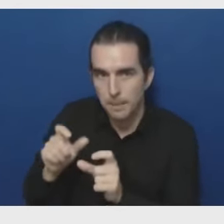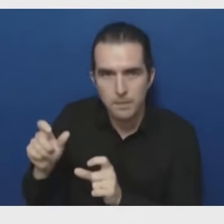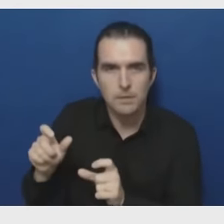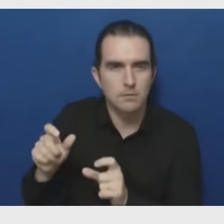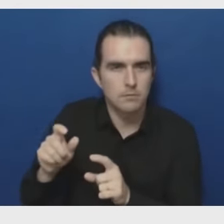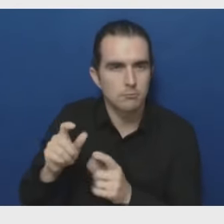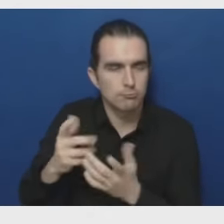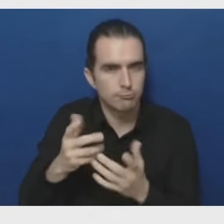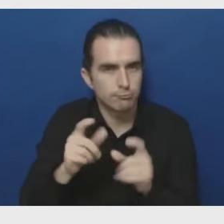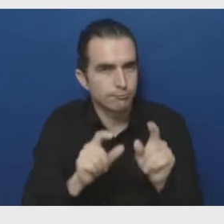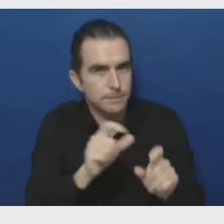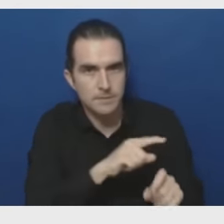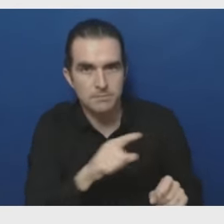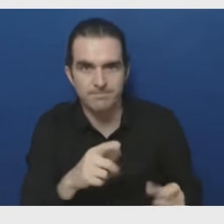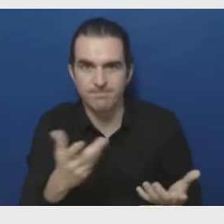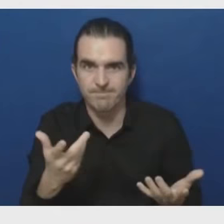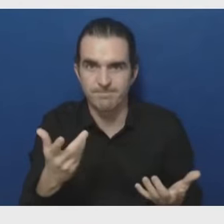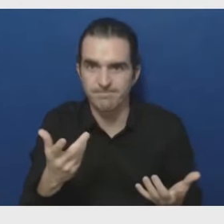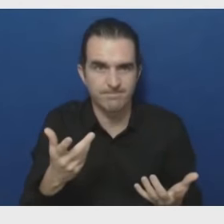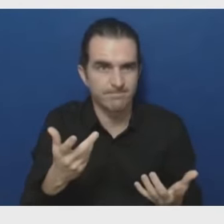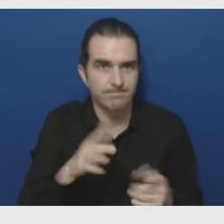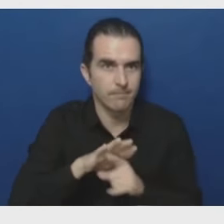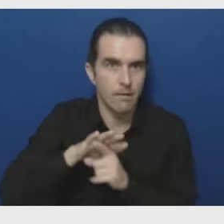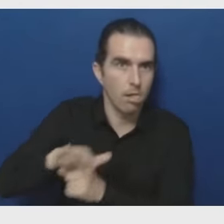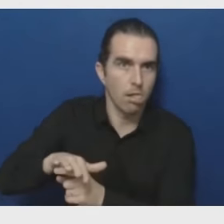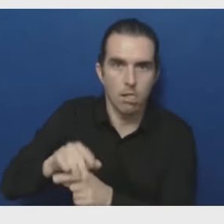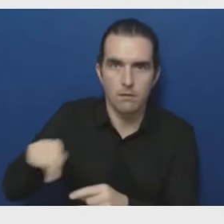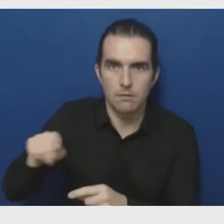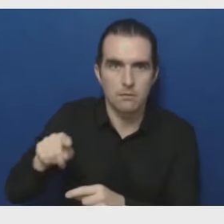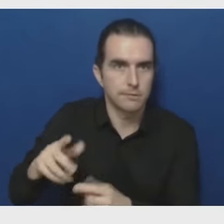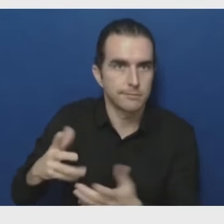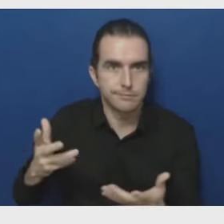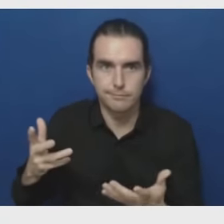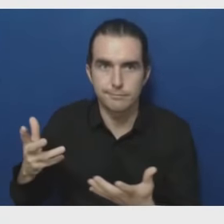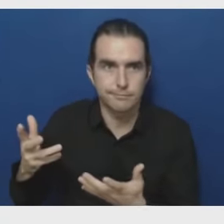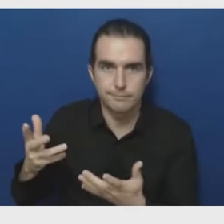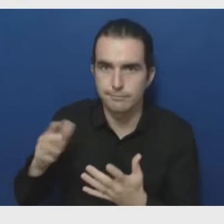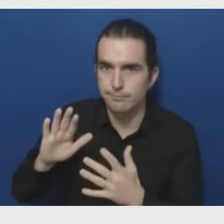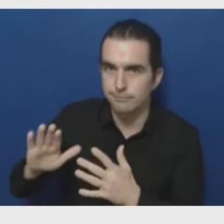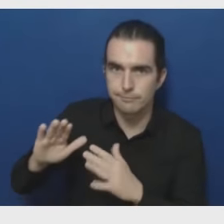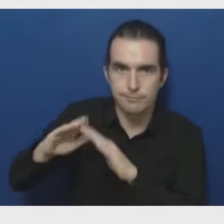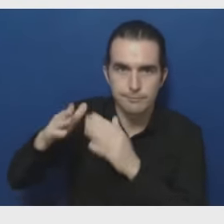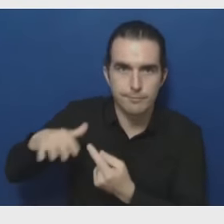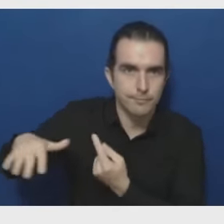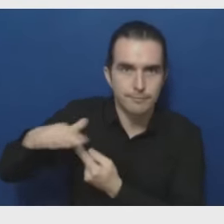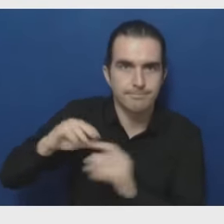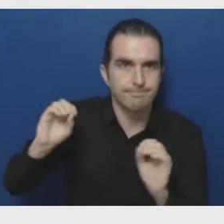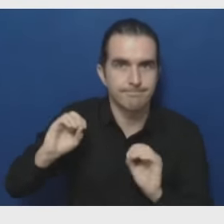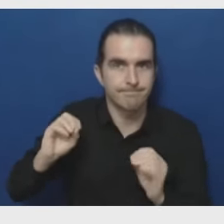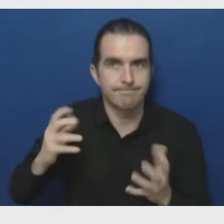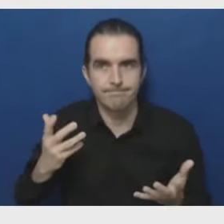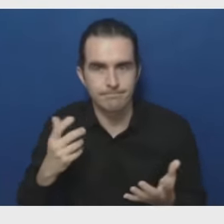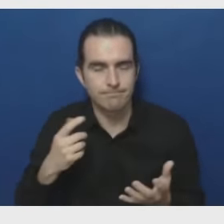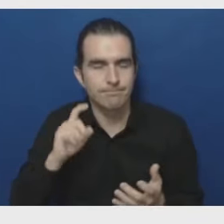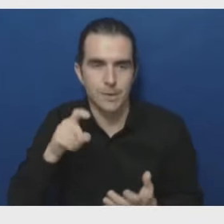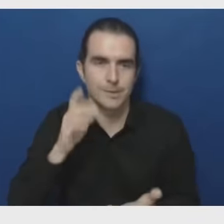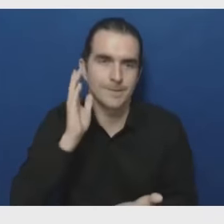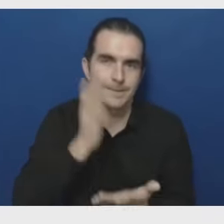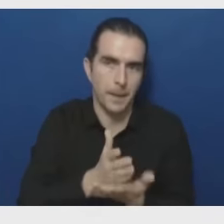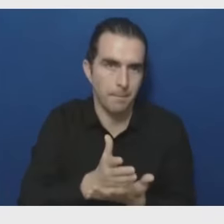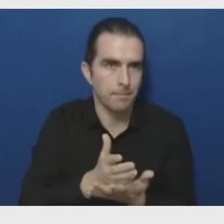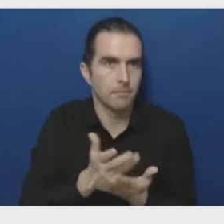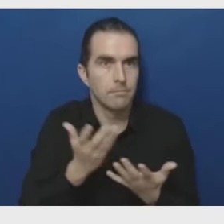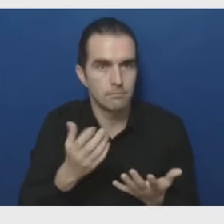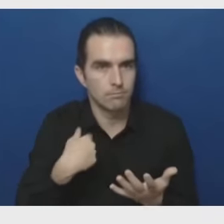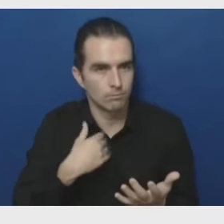their rights should not have to lose their lives in doing so. Voices are important, and everyone needs to respect that. So I think, you